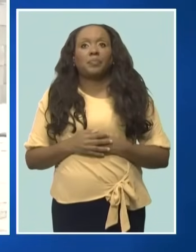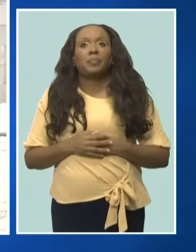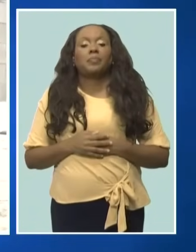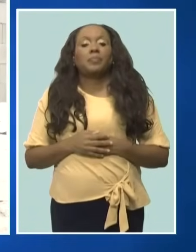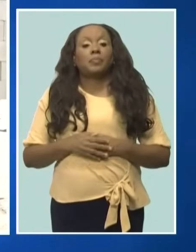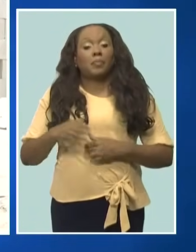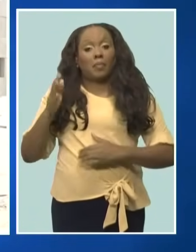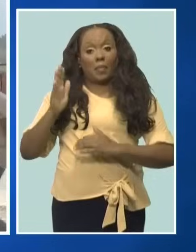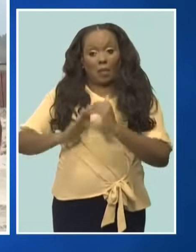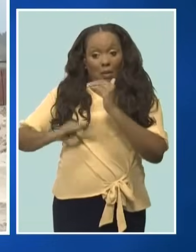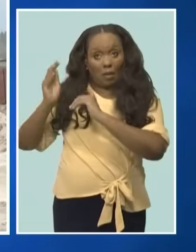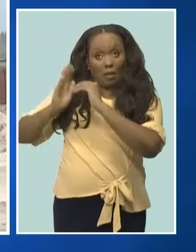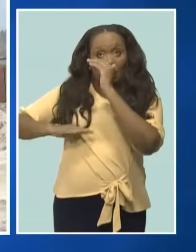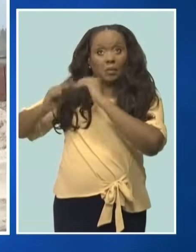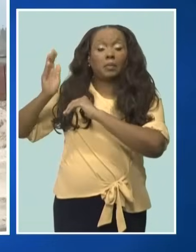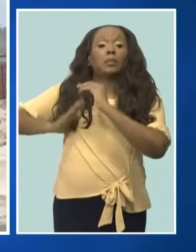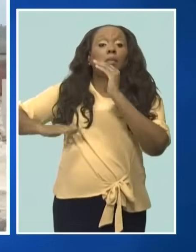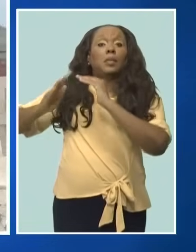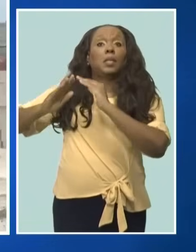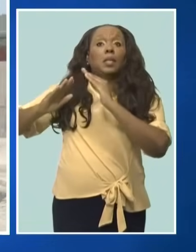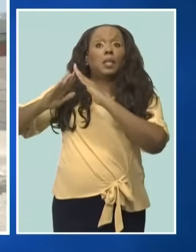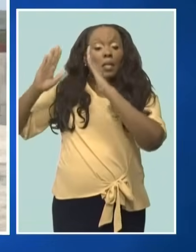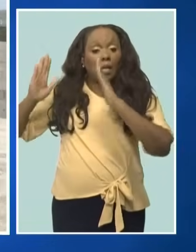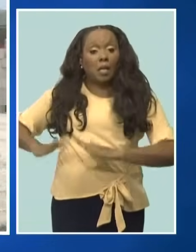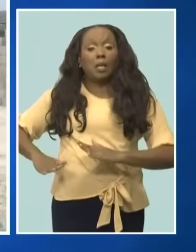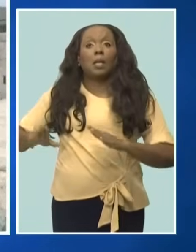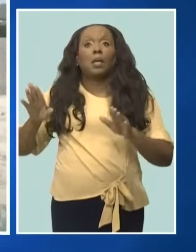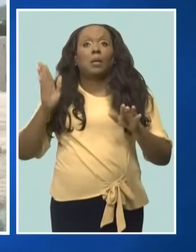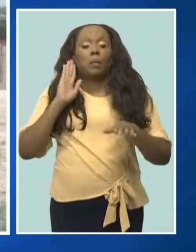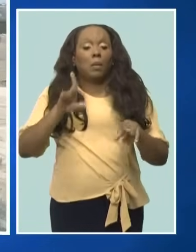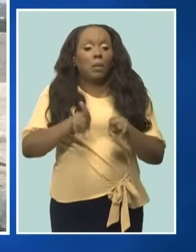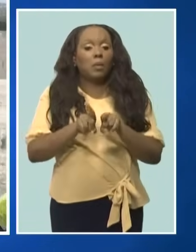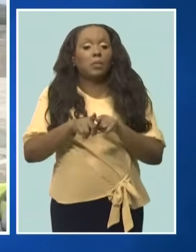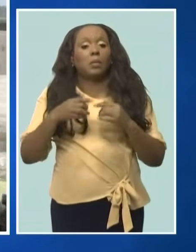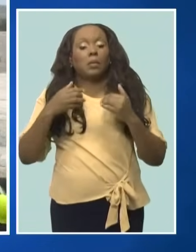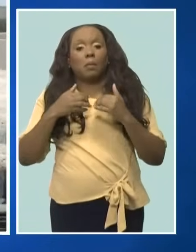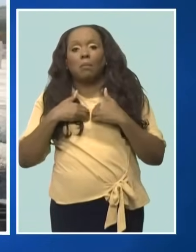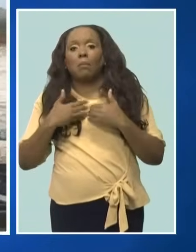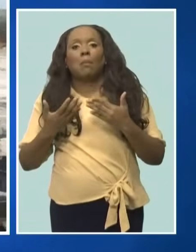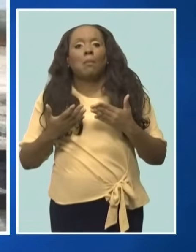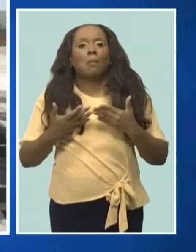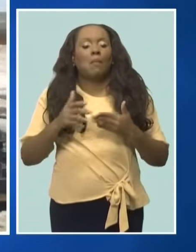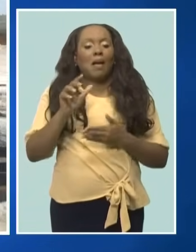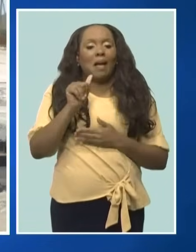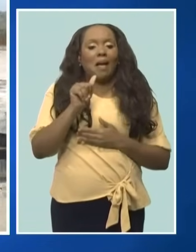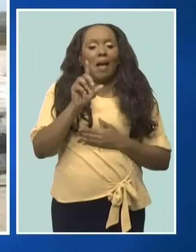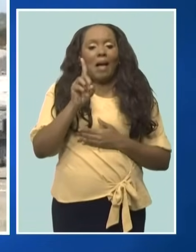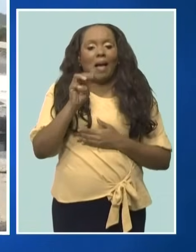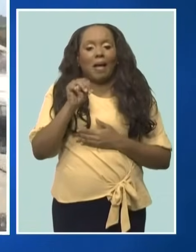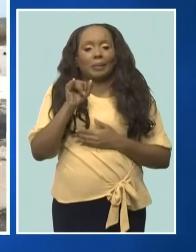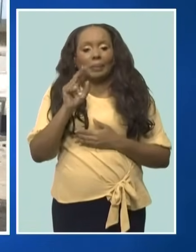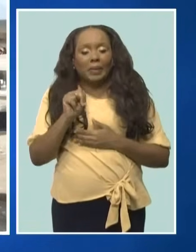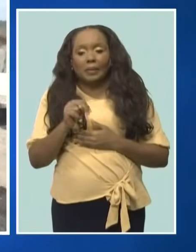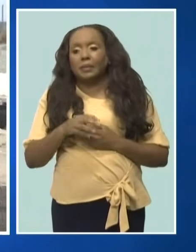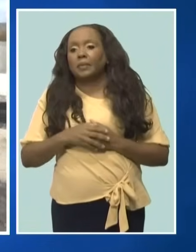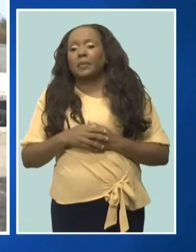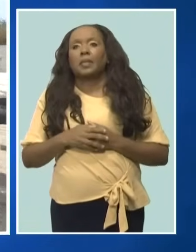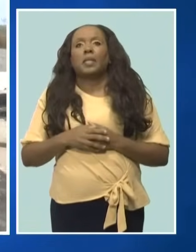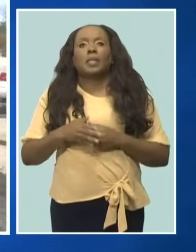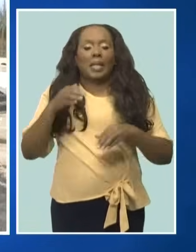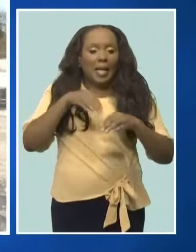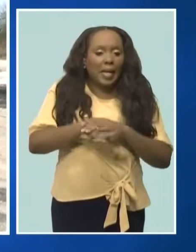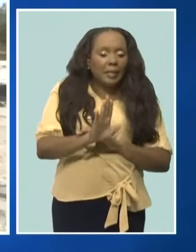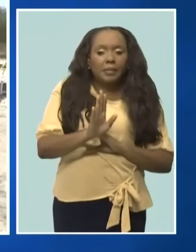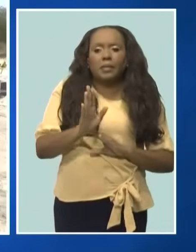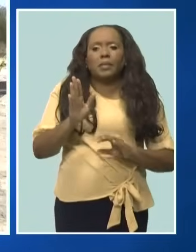lab and the seed bank, the administration and Barbados Innovation Center for Agriculture building, the entrance gazebo,